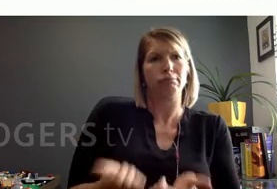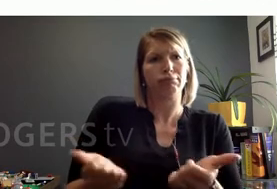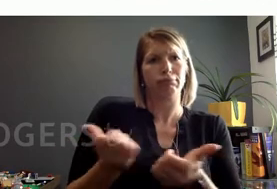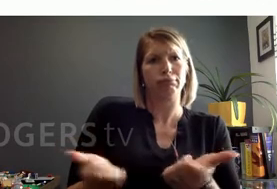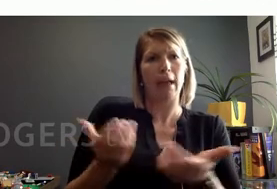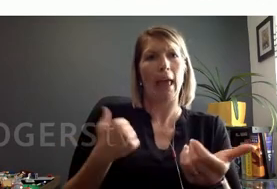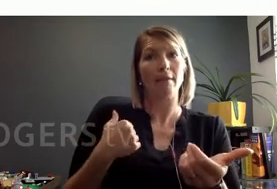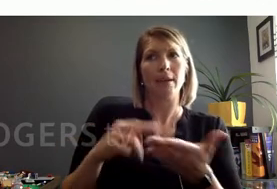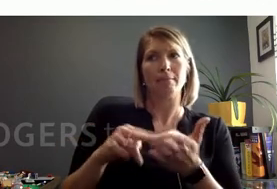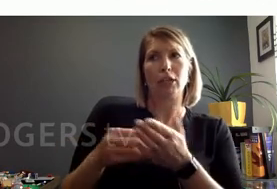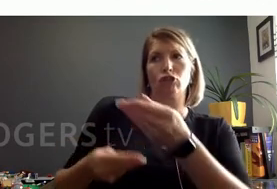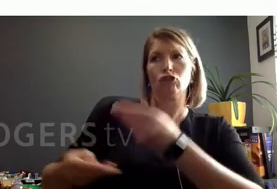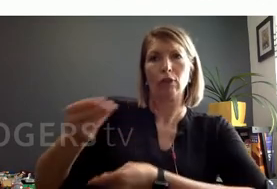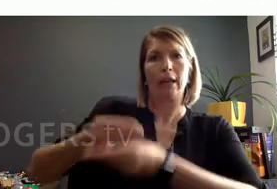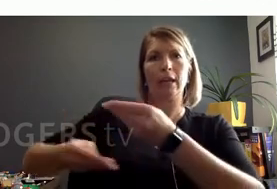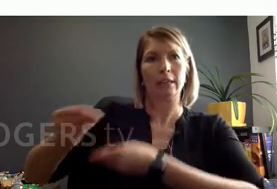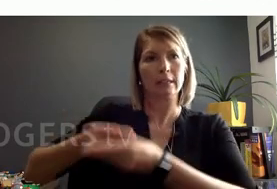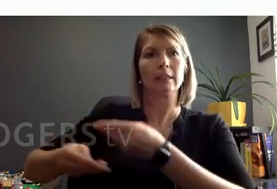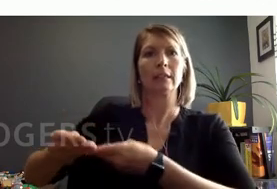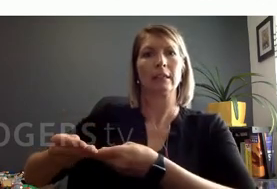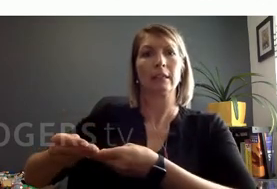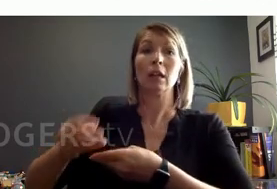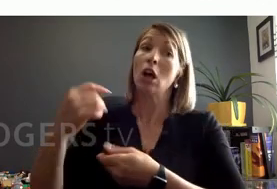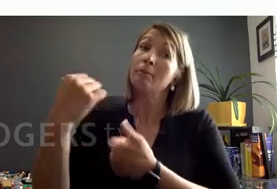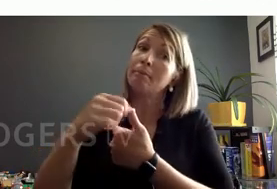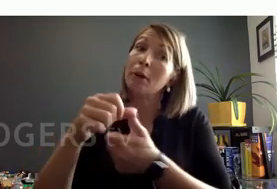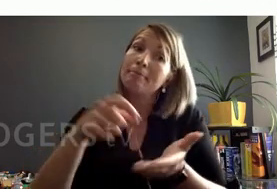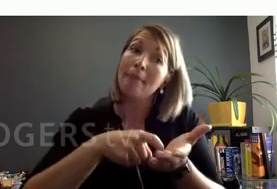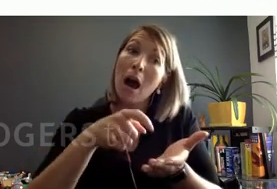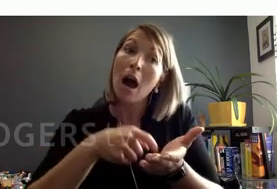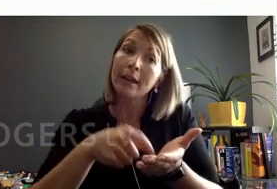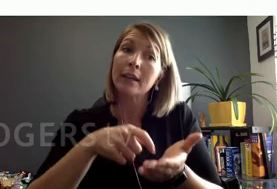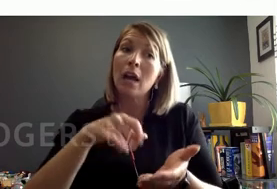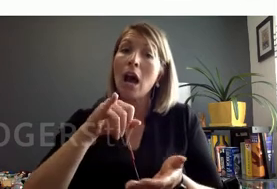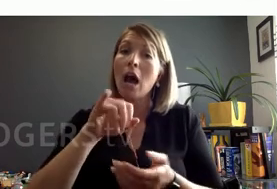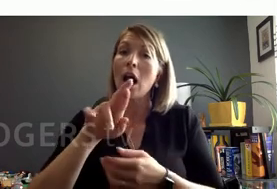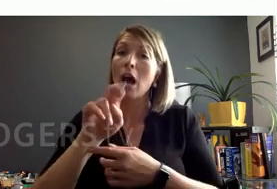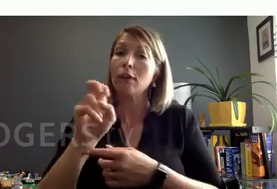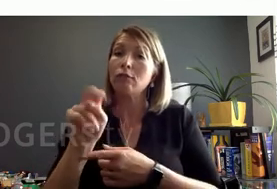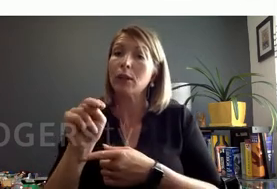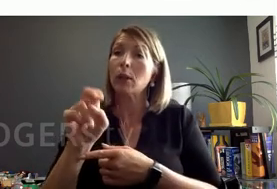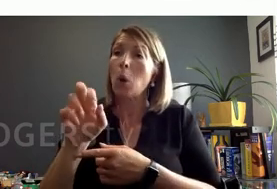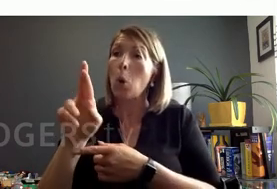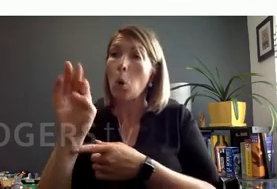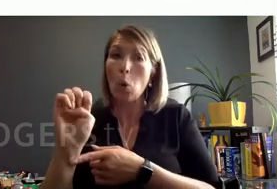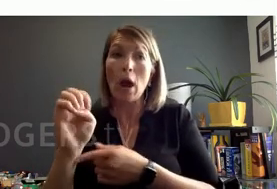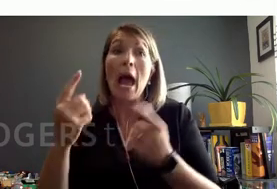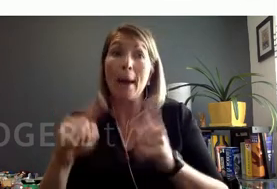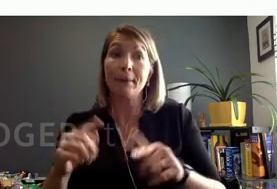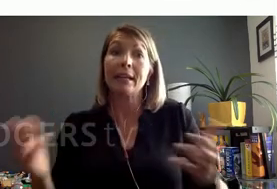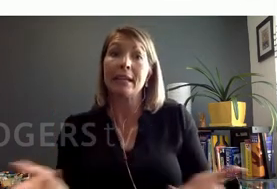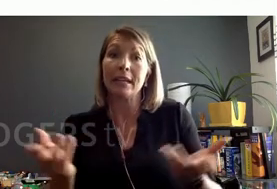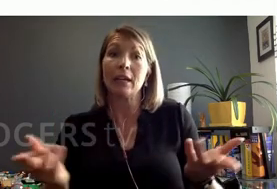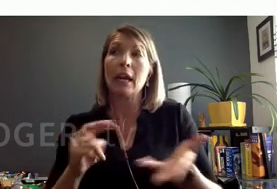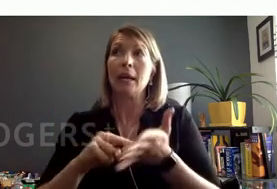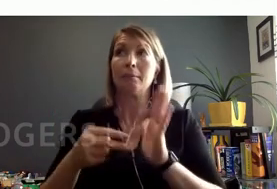and mining products, iron ore, and you name it. So international migration